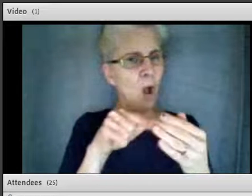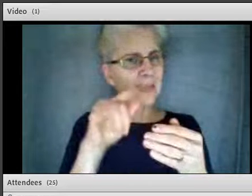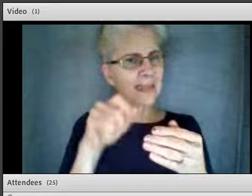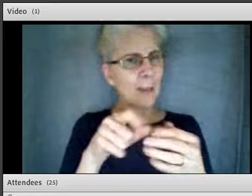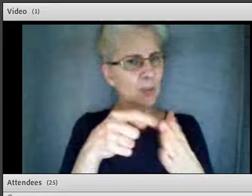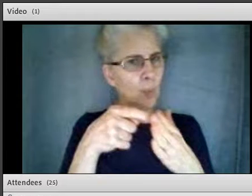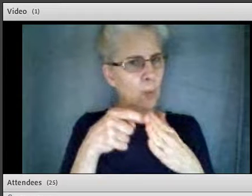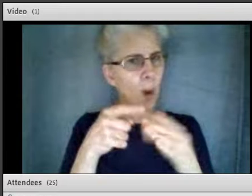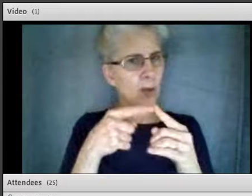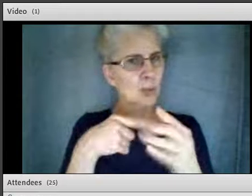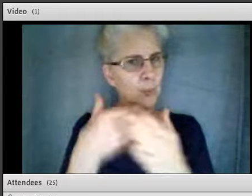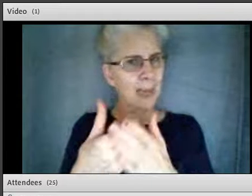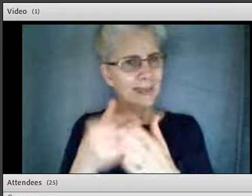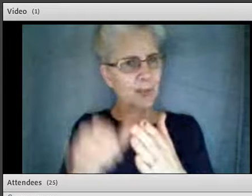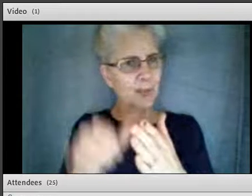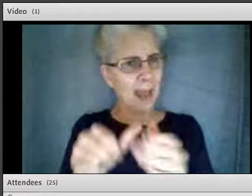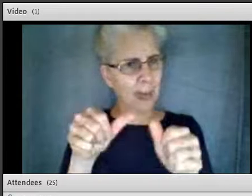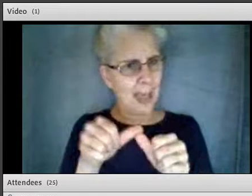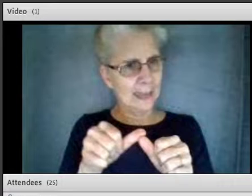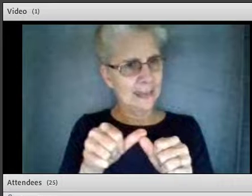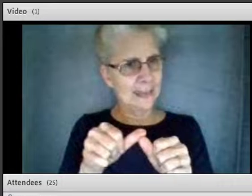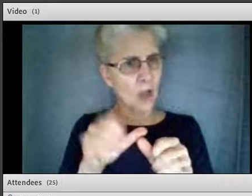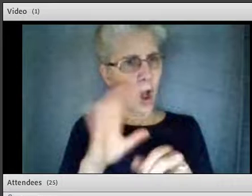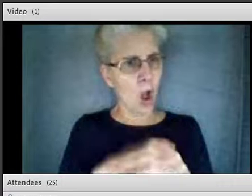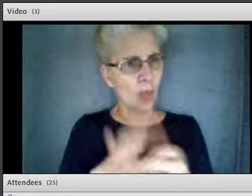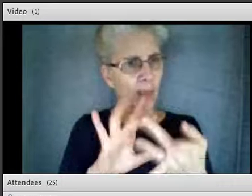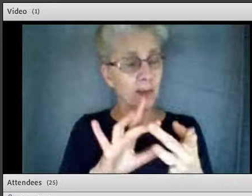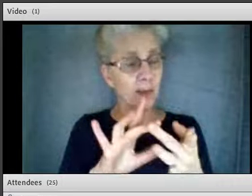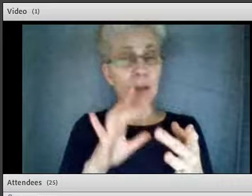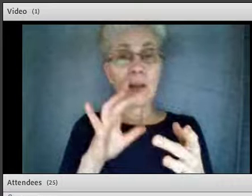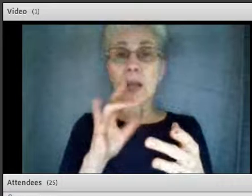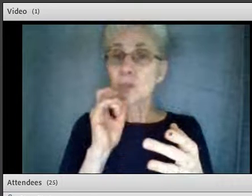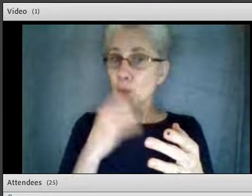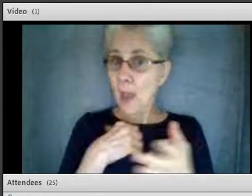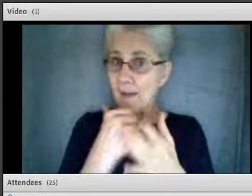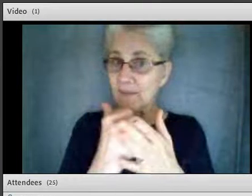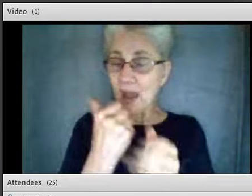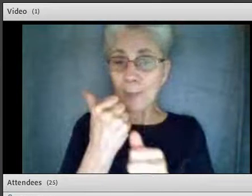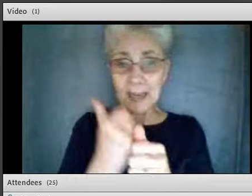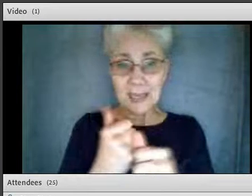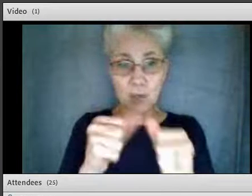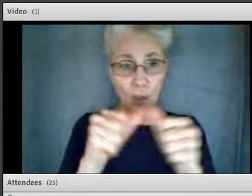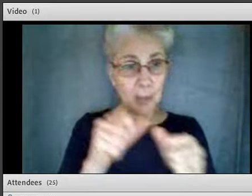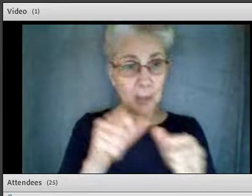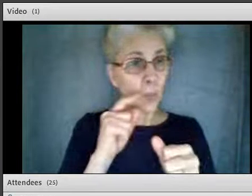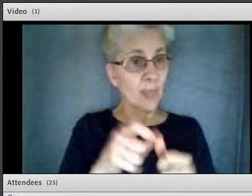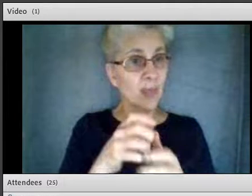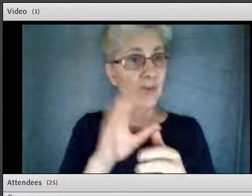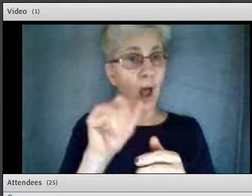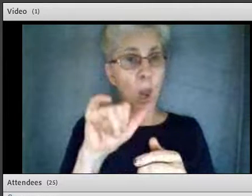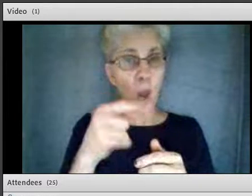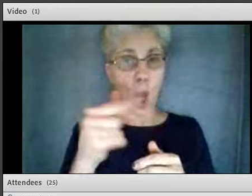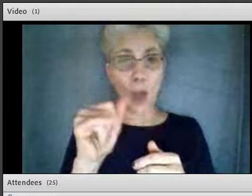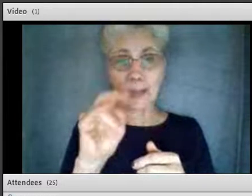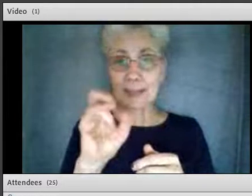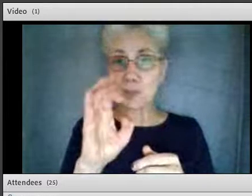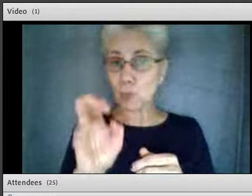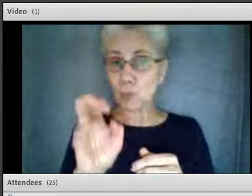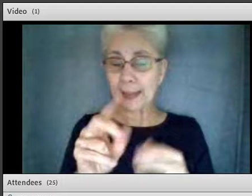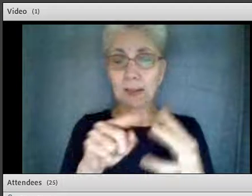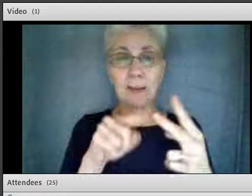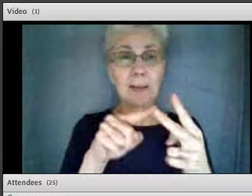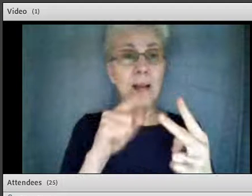And do you have help at each of those sort of trigger points where there's a login screen, where is there a breadcrumb that's going to kind of take